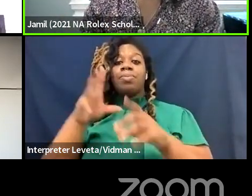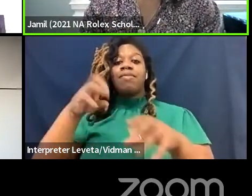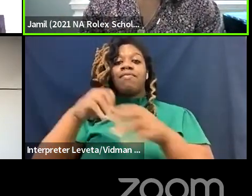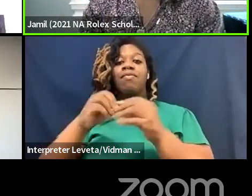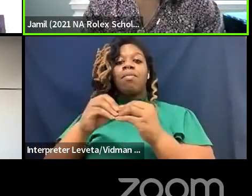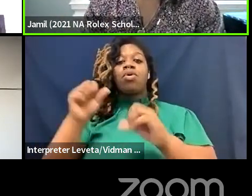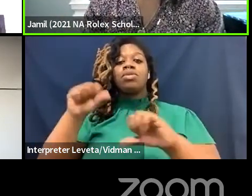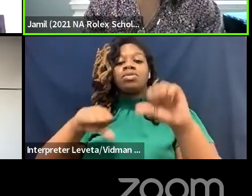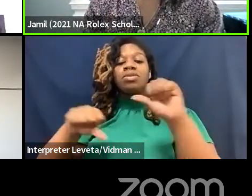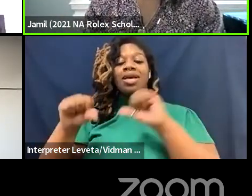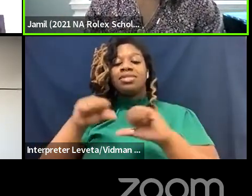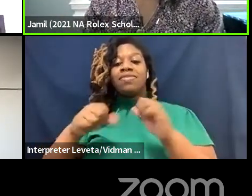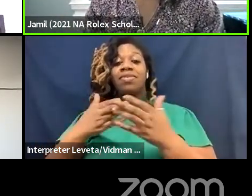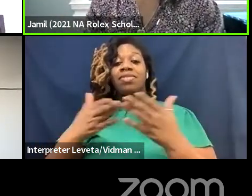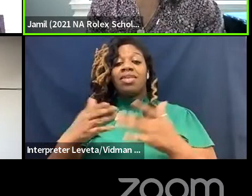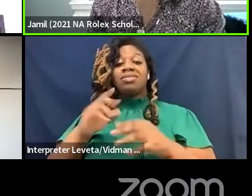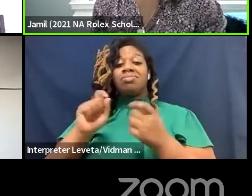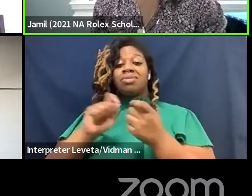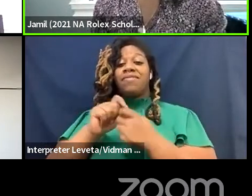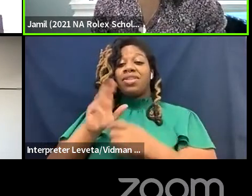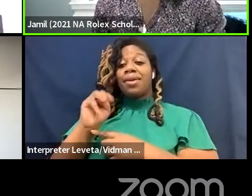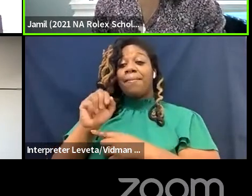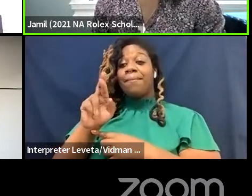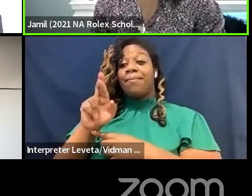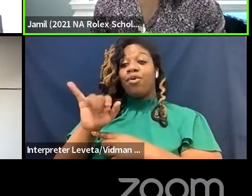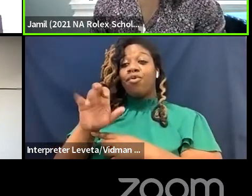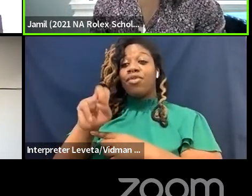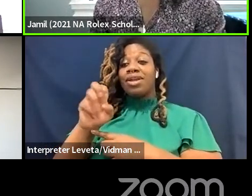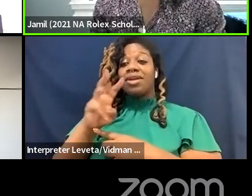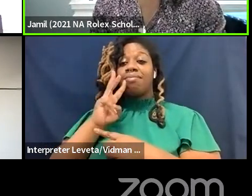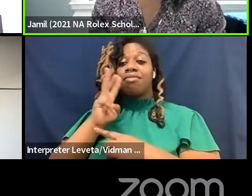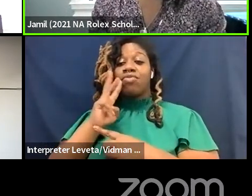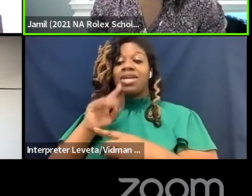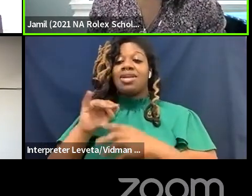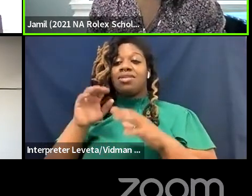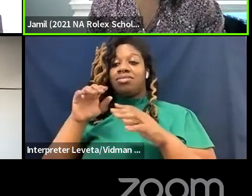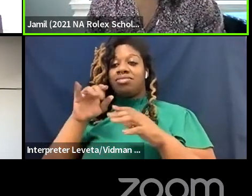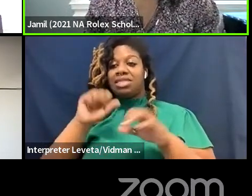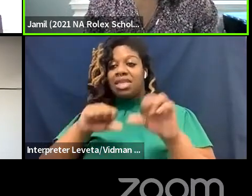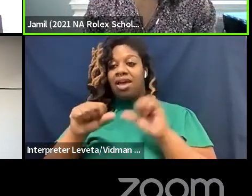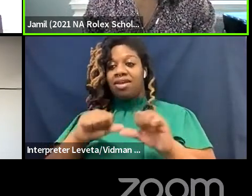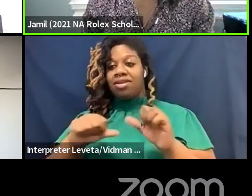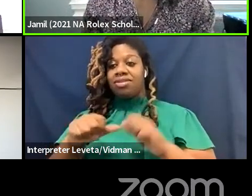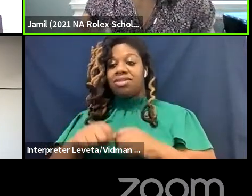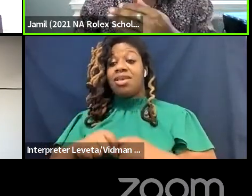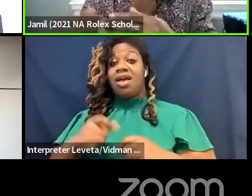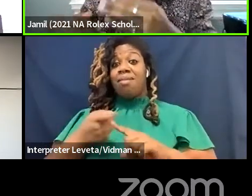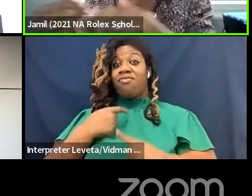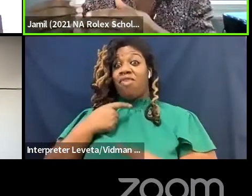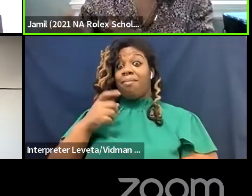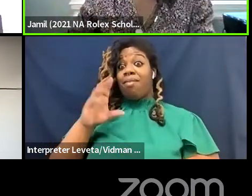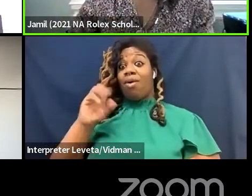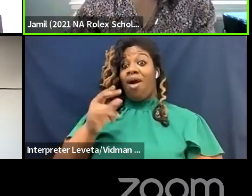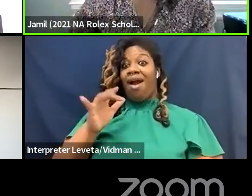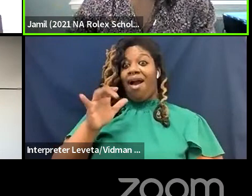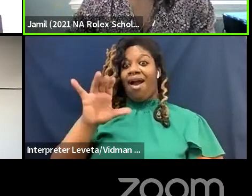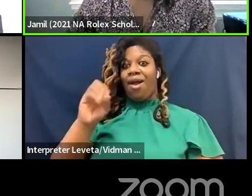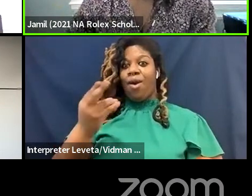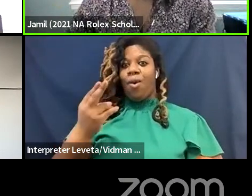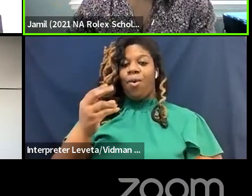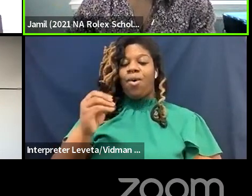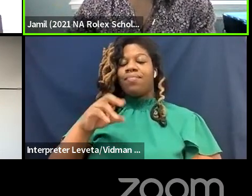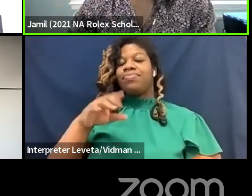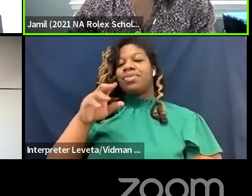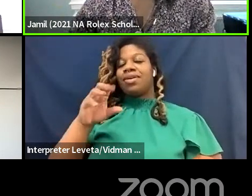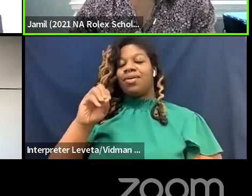marine science, because I'm from Ohio, once again, no salt water. So I want to get more into saltwater